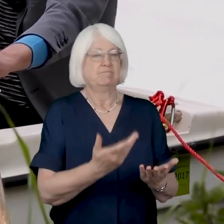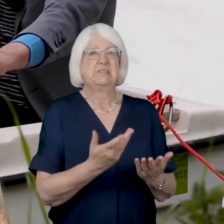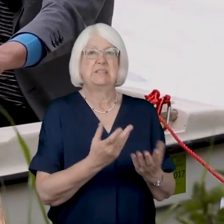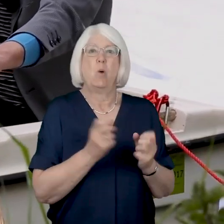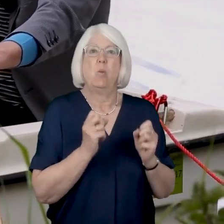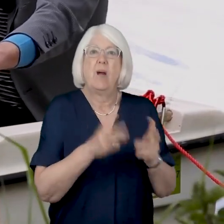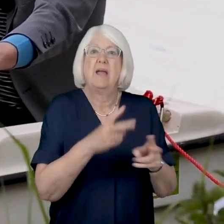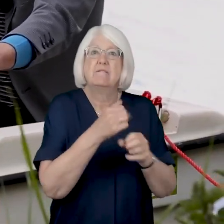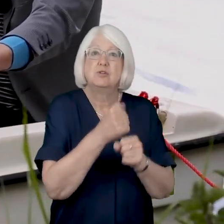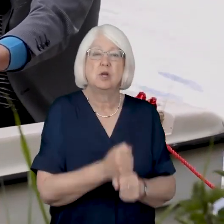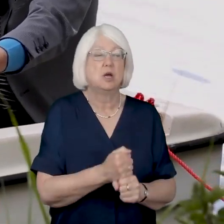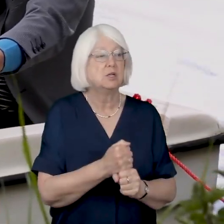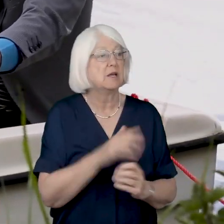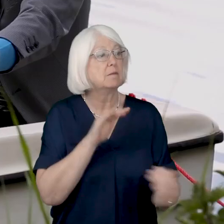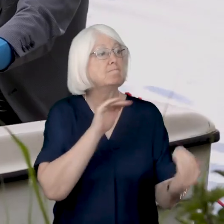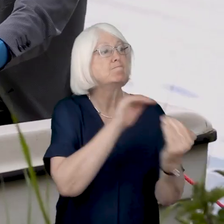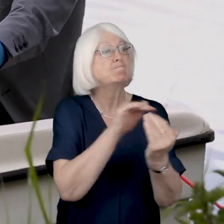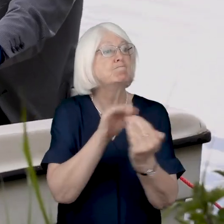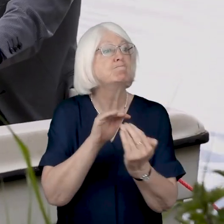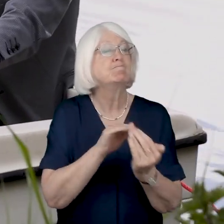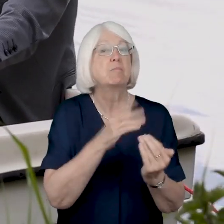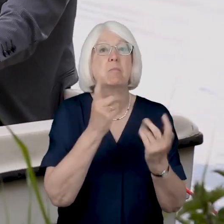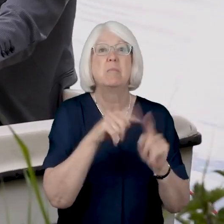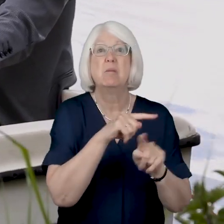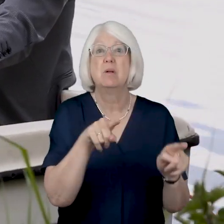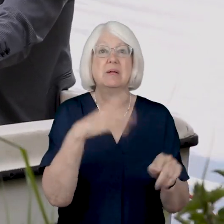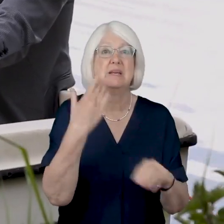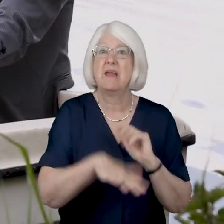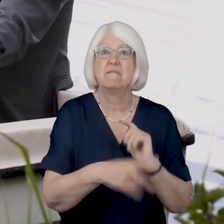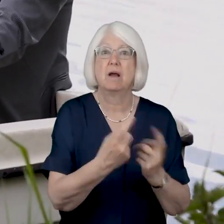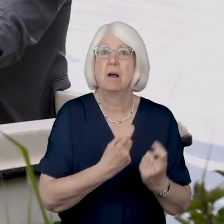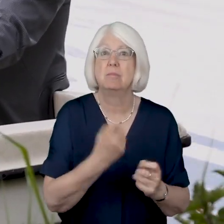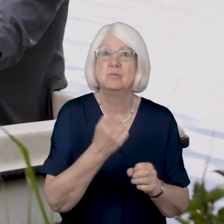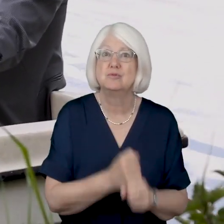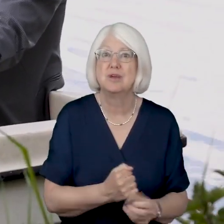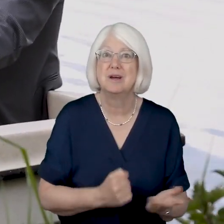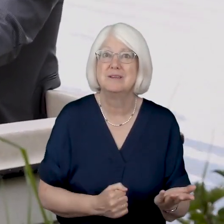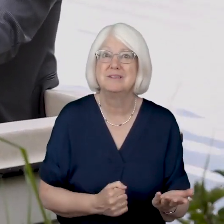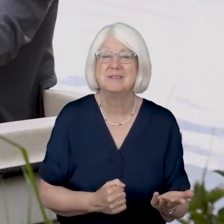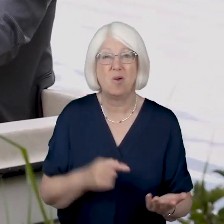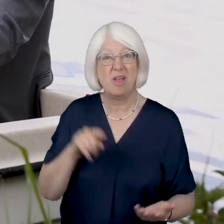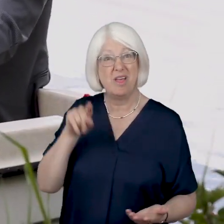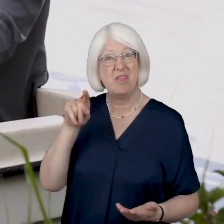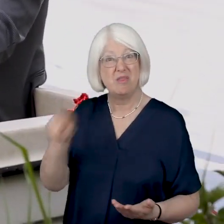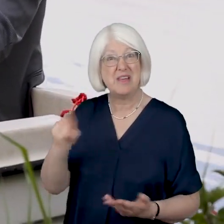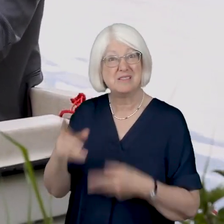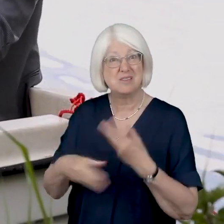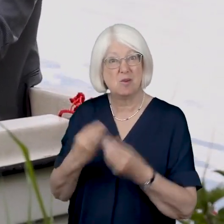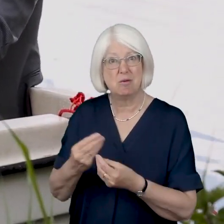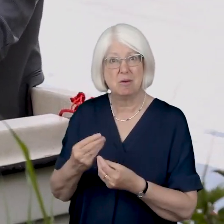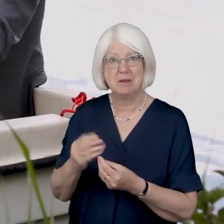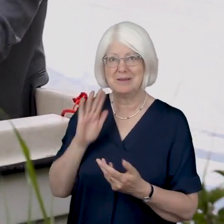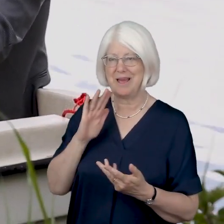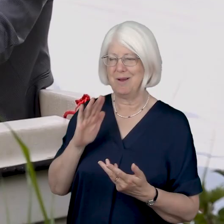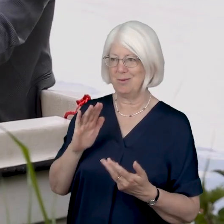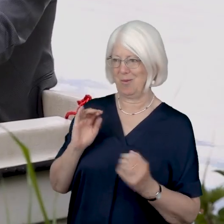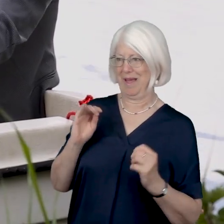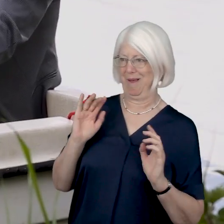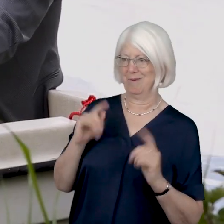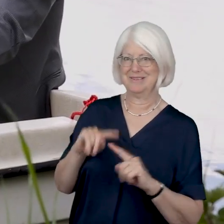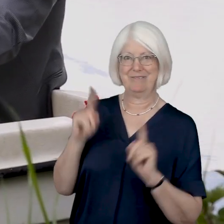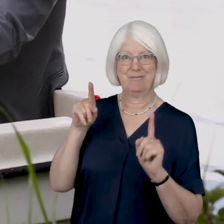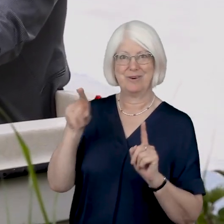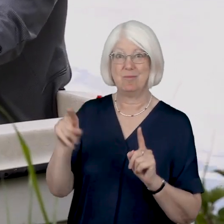that reaches people who are not going to come to church as it is. So whilst this story sounds exotic and wild with Jesus, actually those